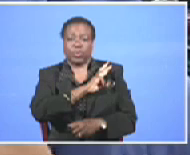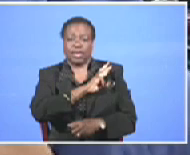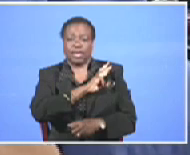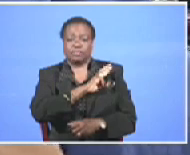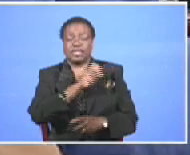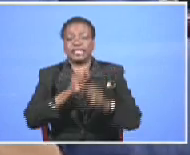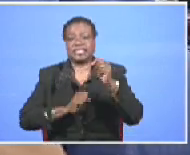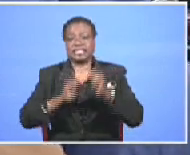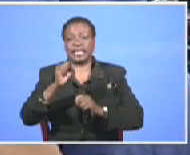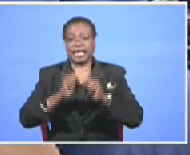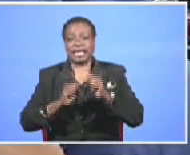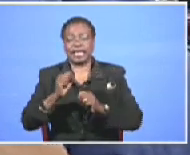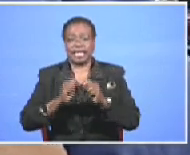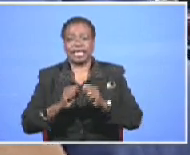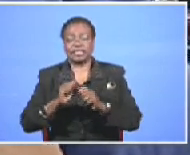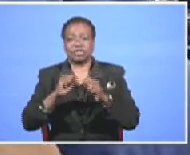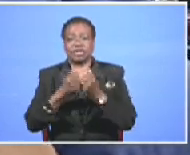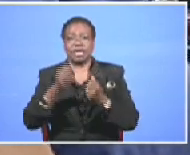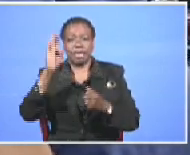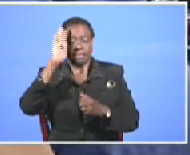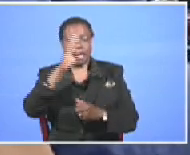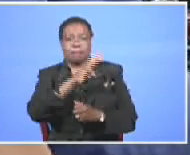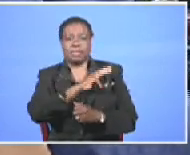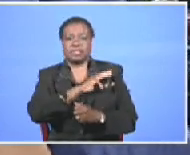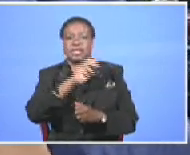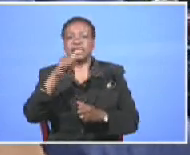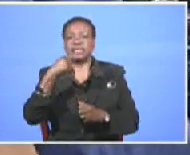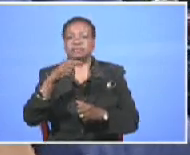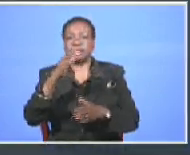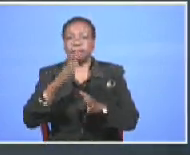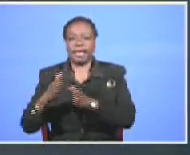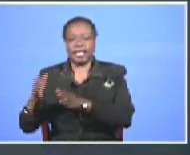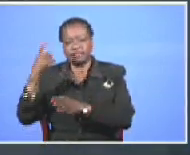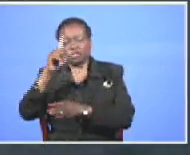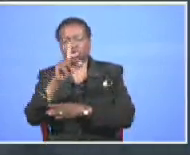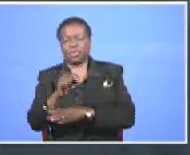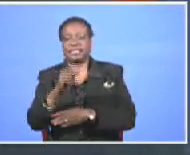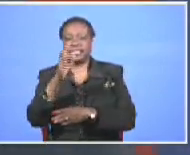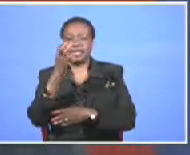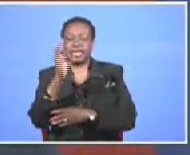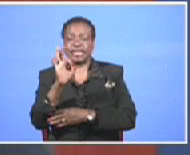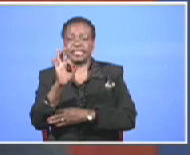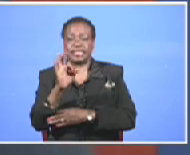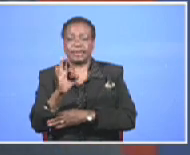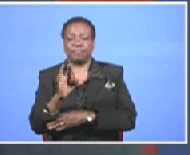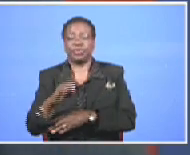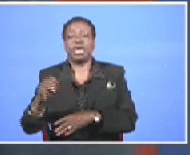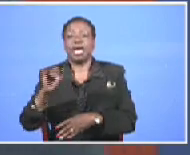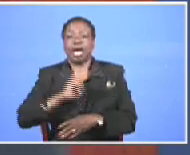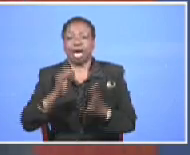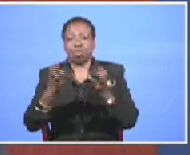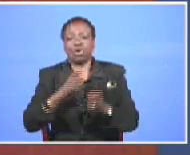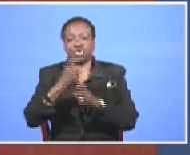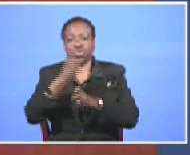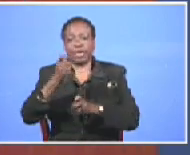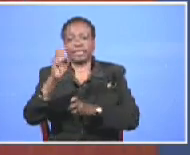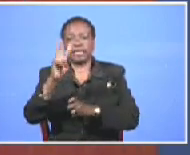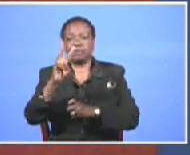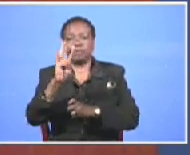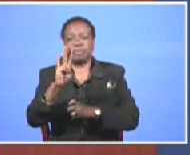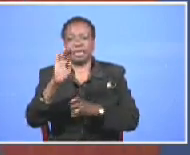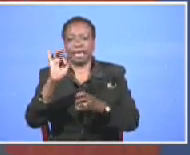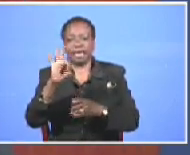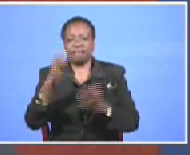Association, Byron Turbo Musgrove, tells us their plans for 2019. First of all, to win WBF here in